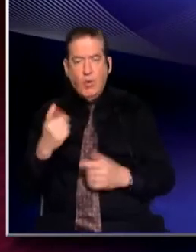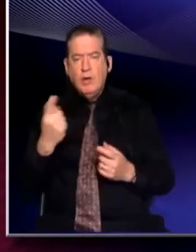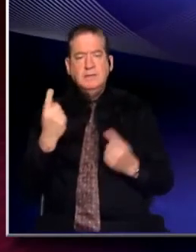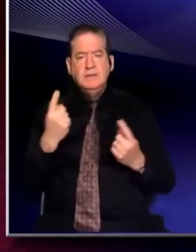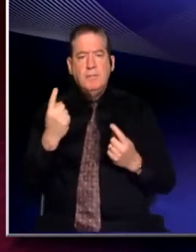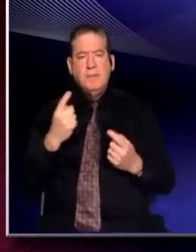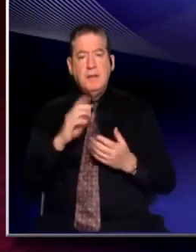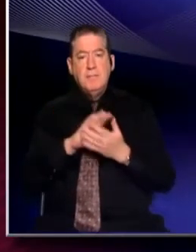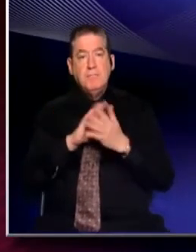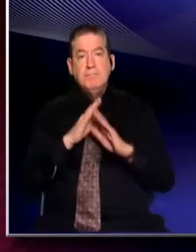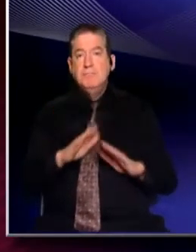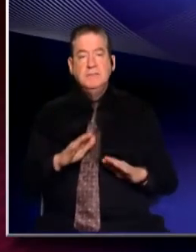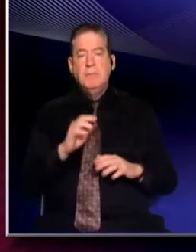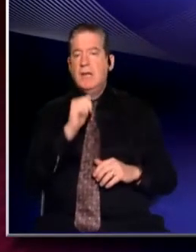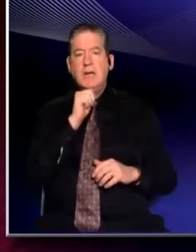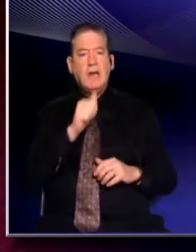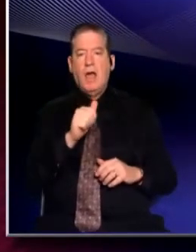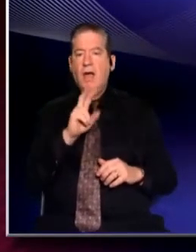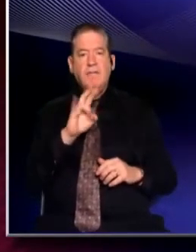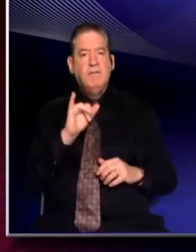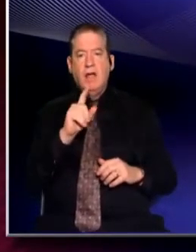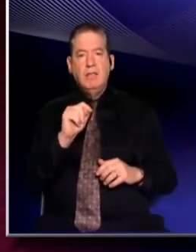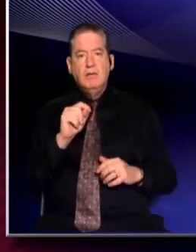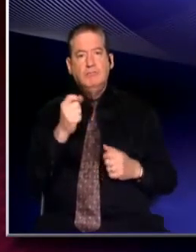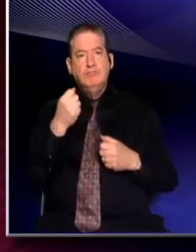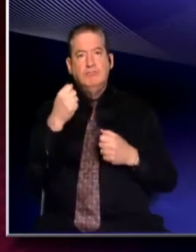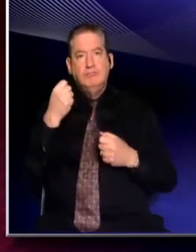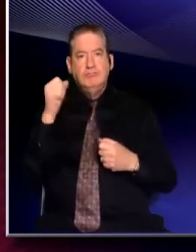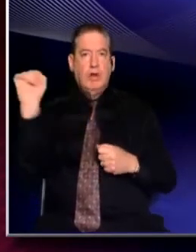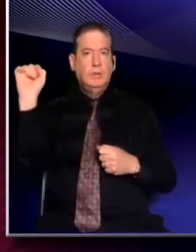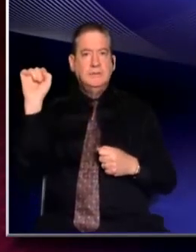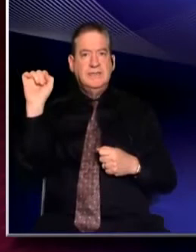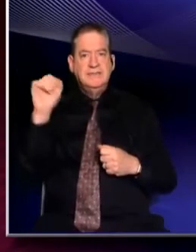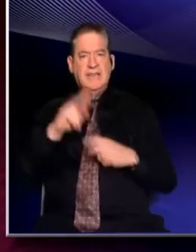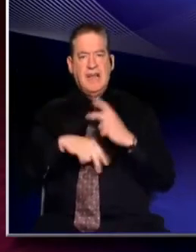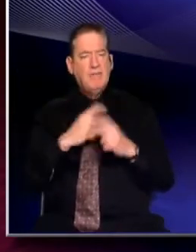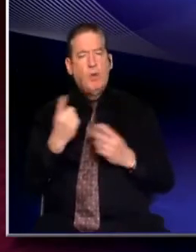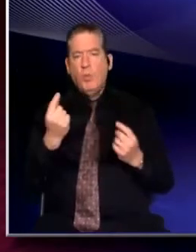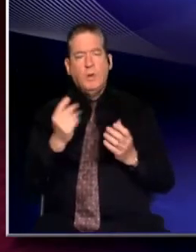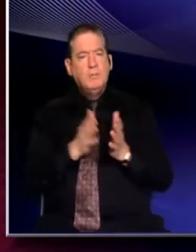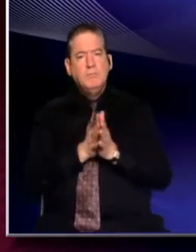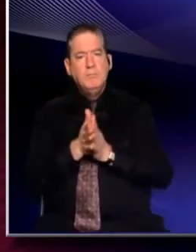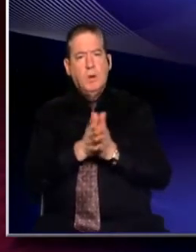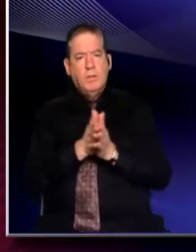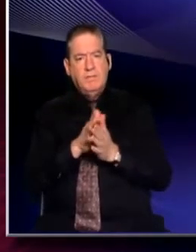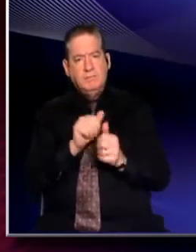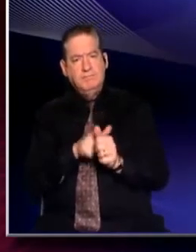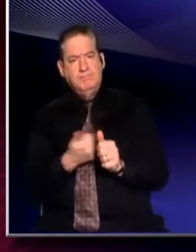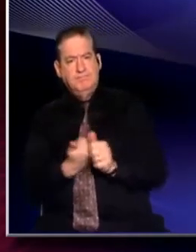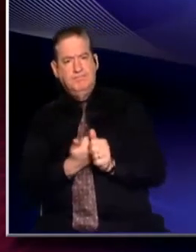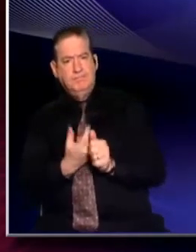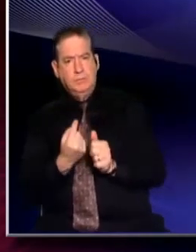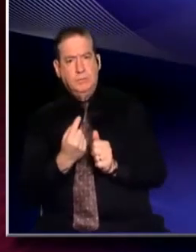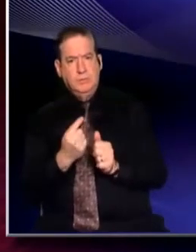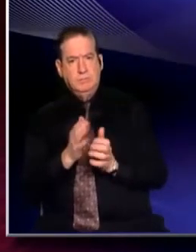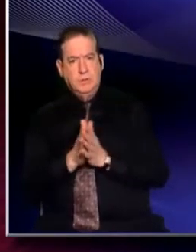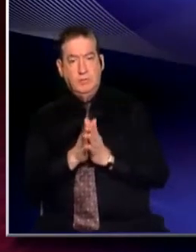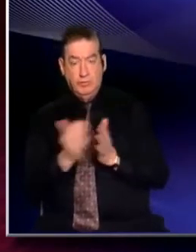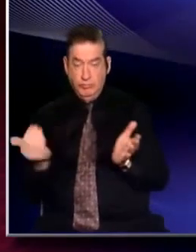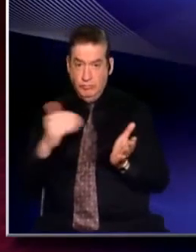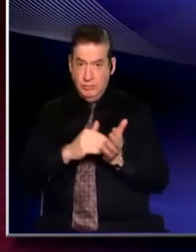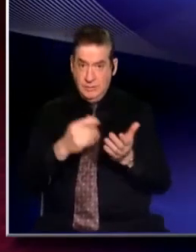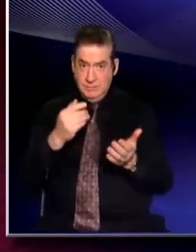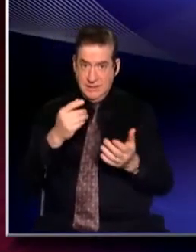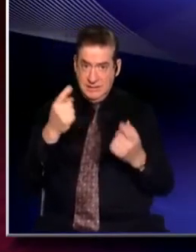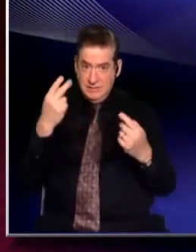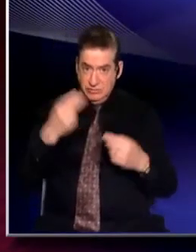peaceful type of nonviolent protest type of thing? What's the motivation? Is there a repeat history of this? Is